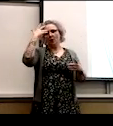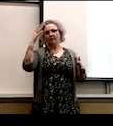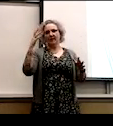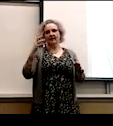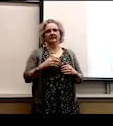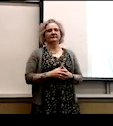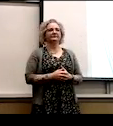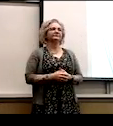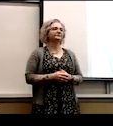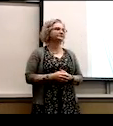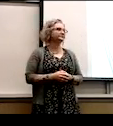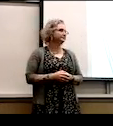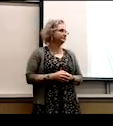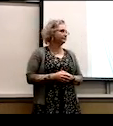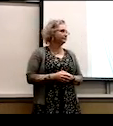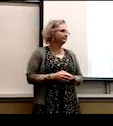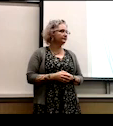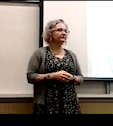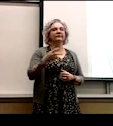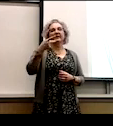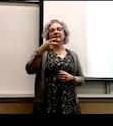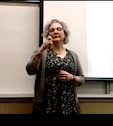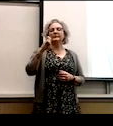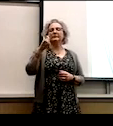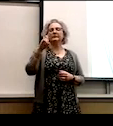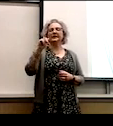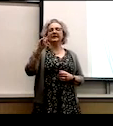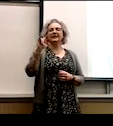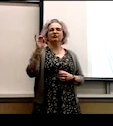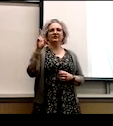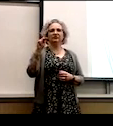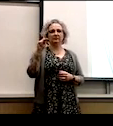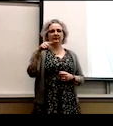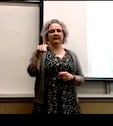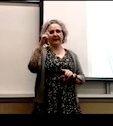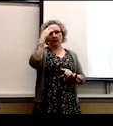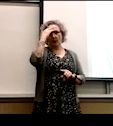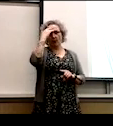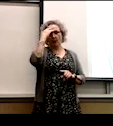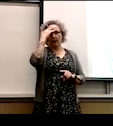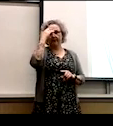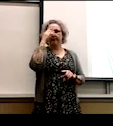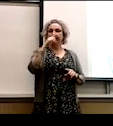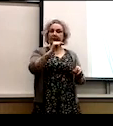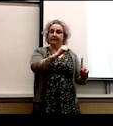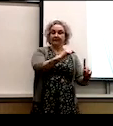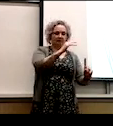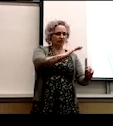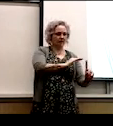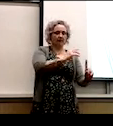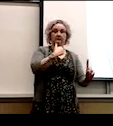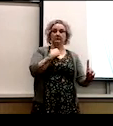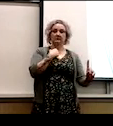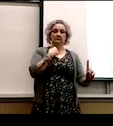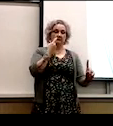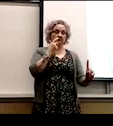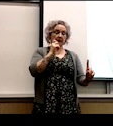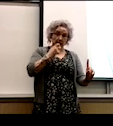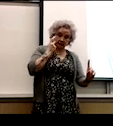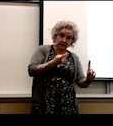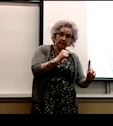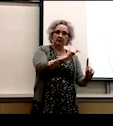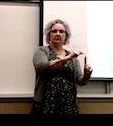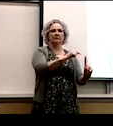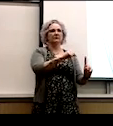for pediatricians know this. I remember being in medical school, yeah, can the kids see, can they hear? But there's lots of